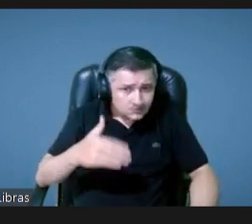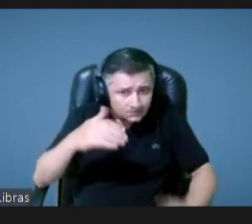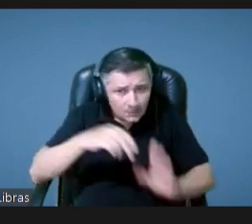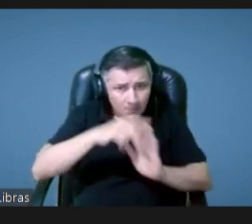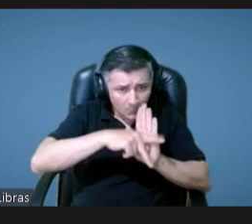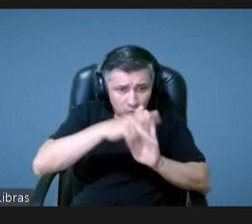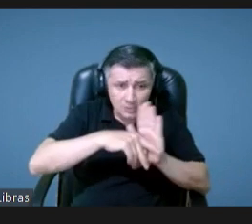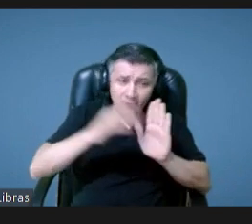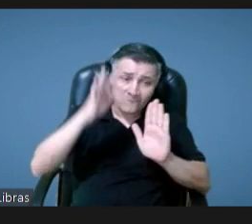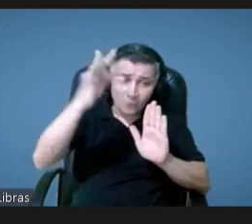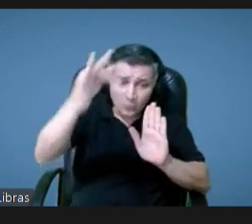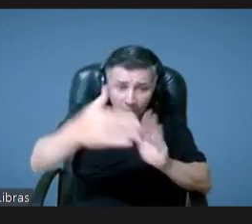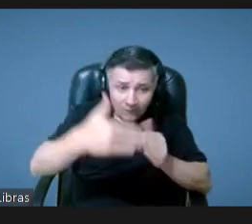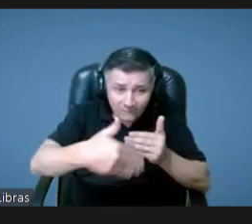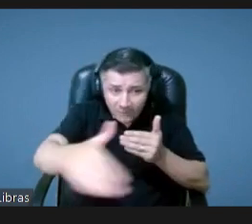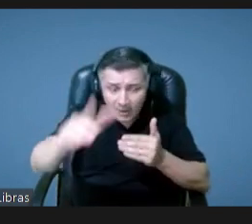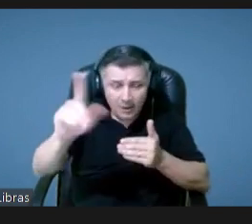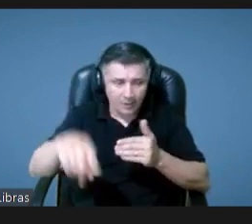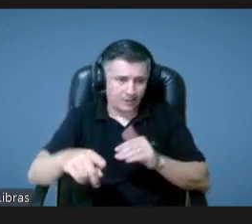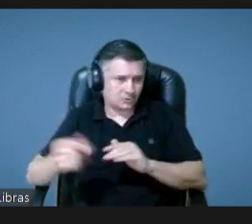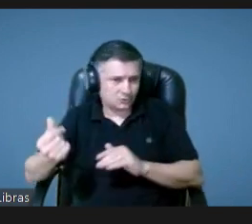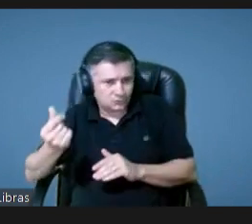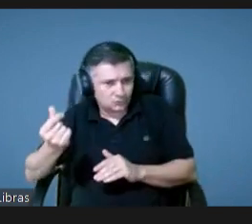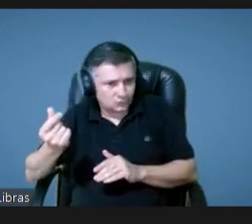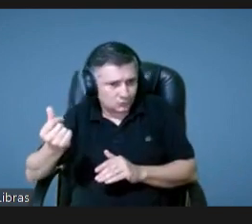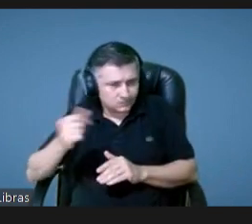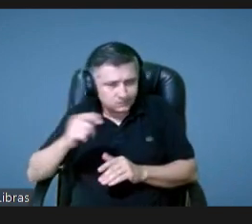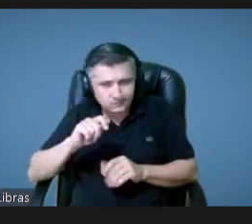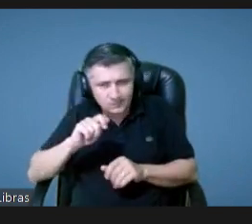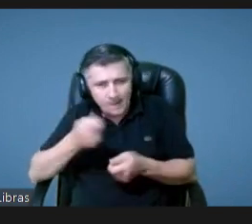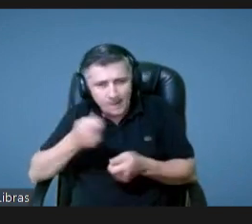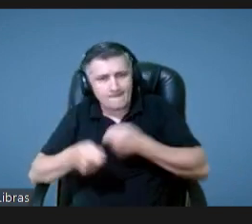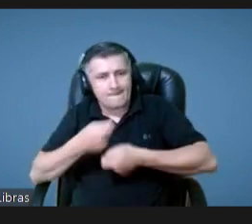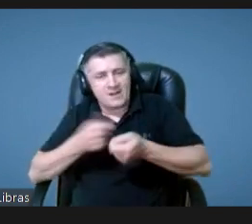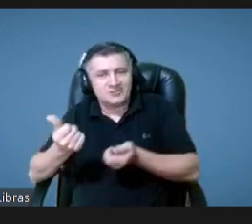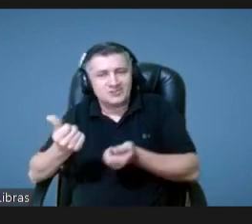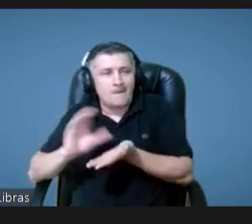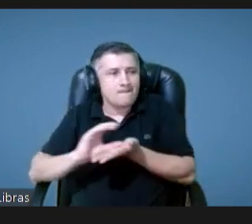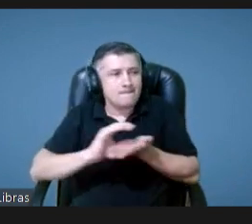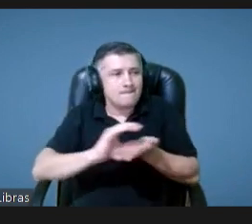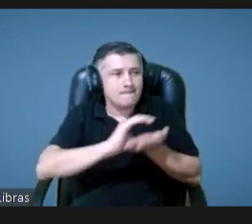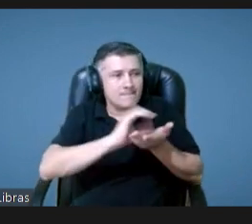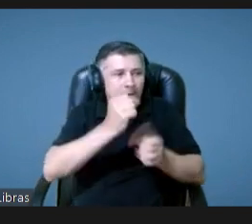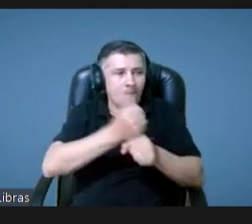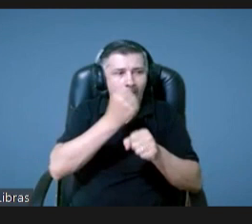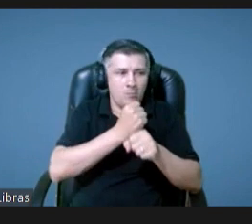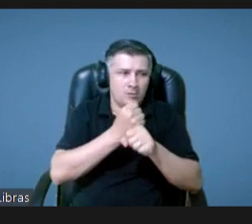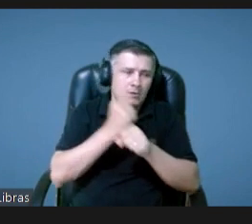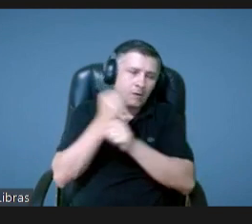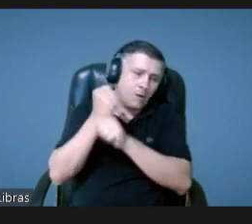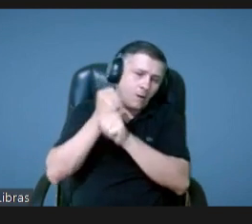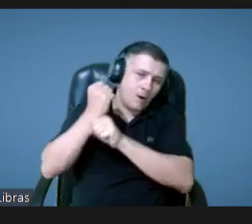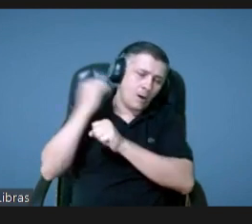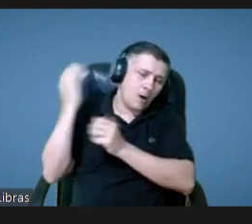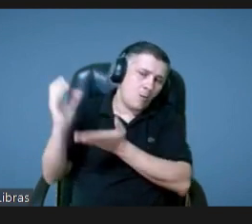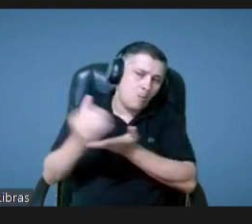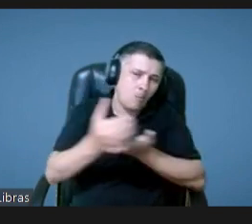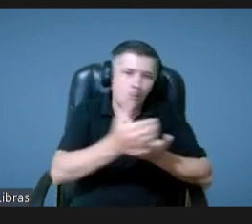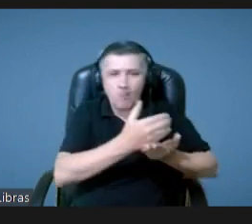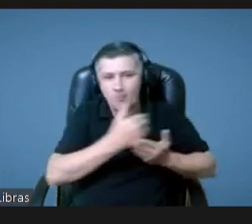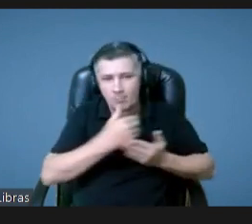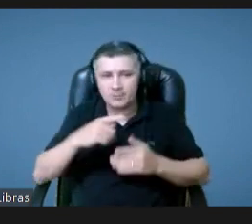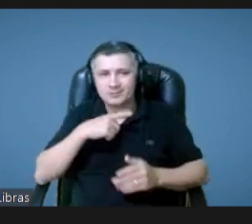future projects and for future investment is this capital recycling